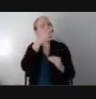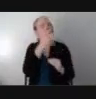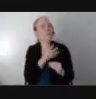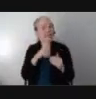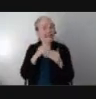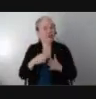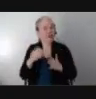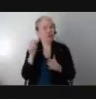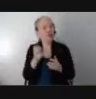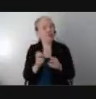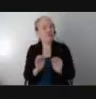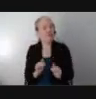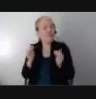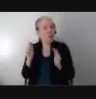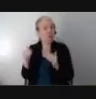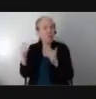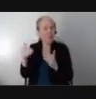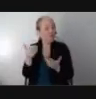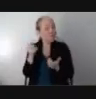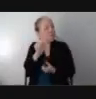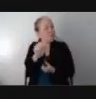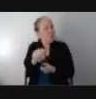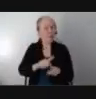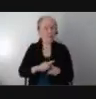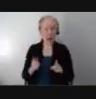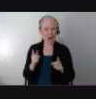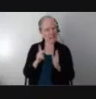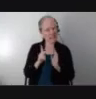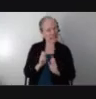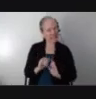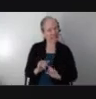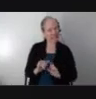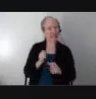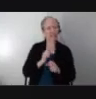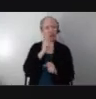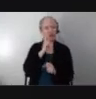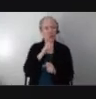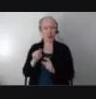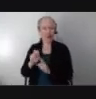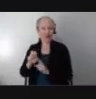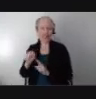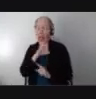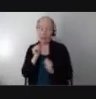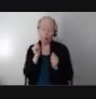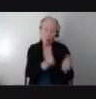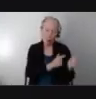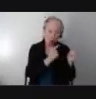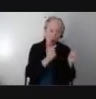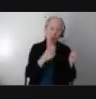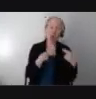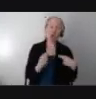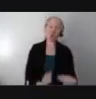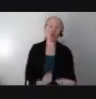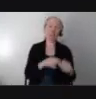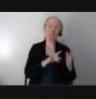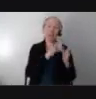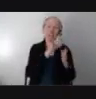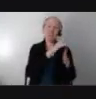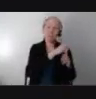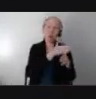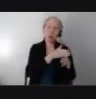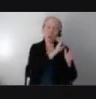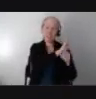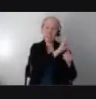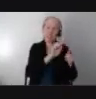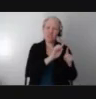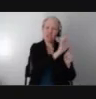make NASA and all of our human spaceflight partner organizations a place that is inclusive of multiple leadership styles